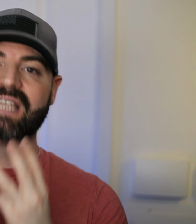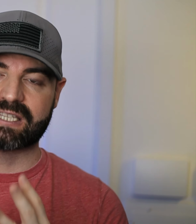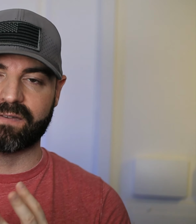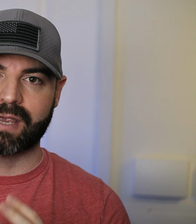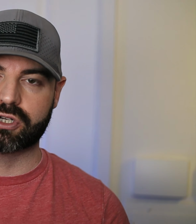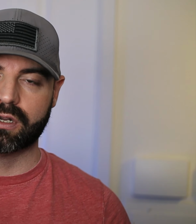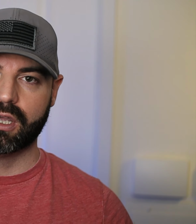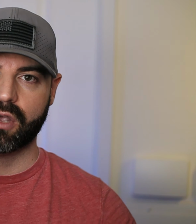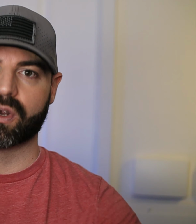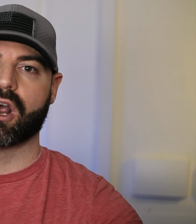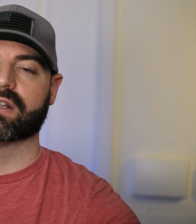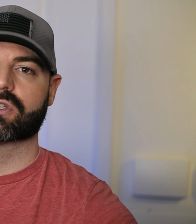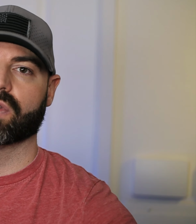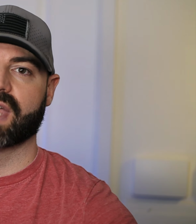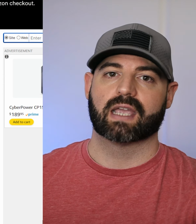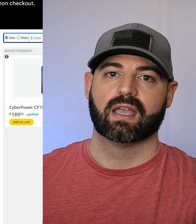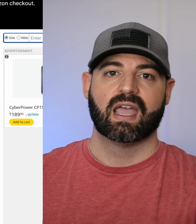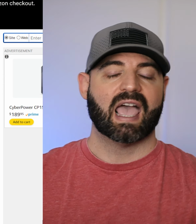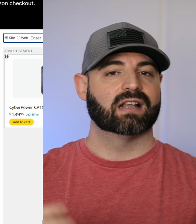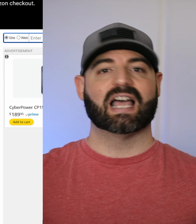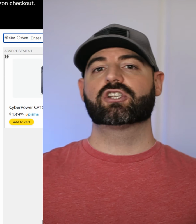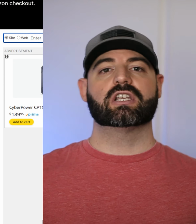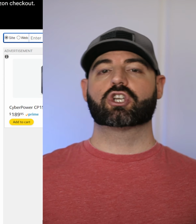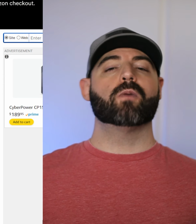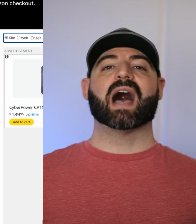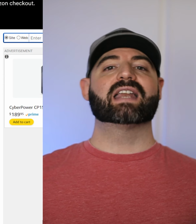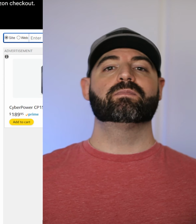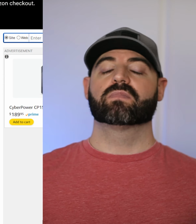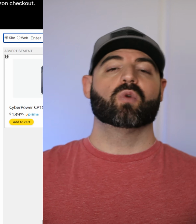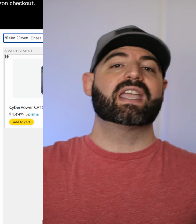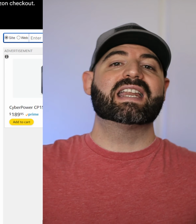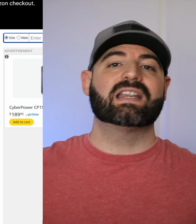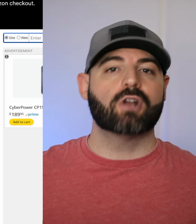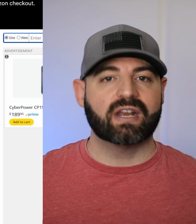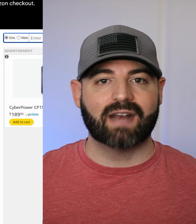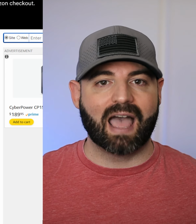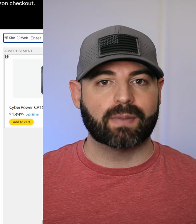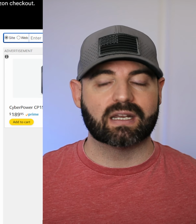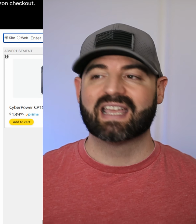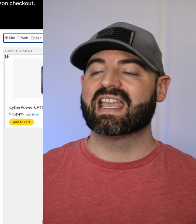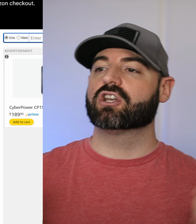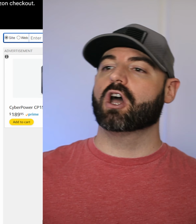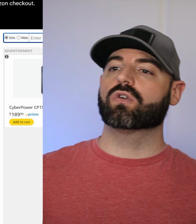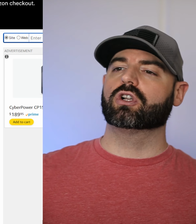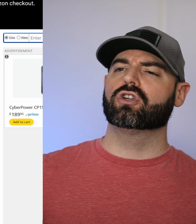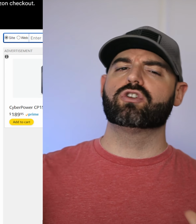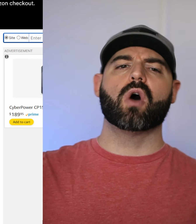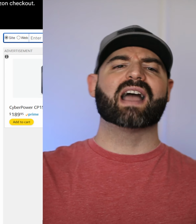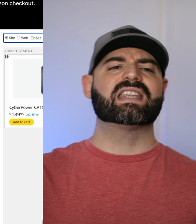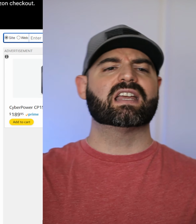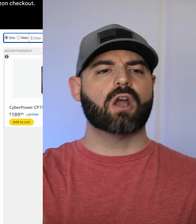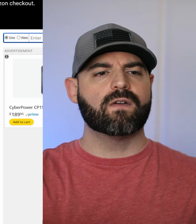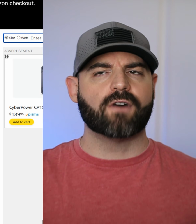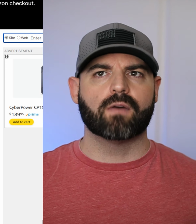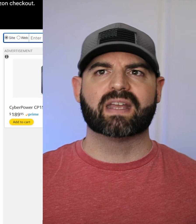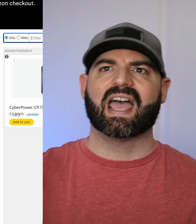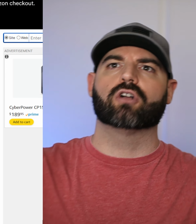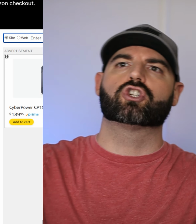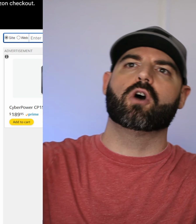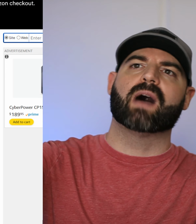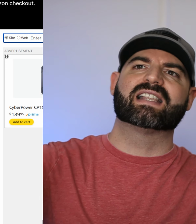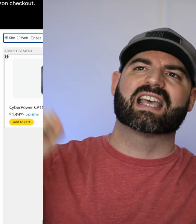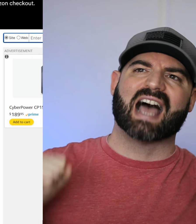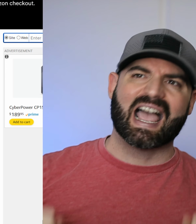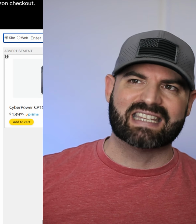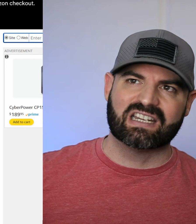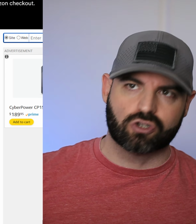to say disinformation regarding this whole thing. And allegedly, Joe Biden, well, he didn't even know what even happened. He had no clue, no idea, no involvement. Hell,